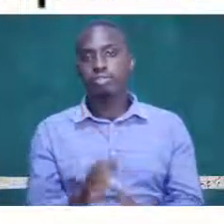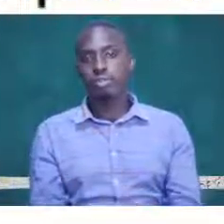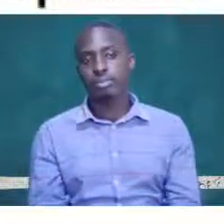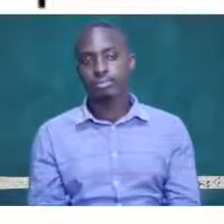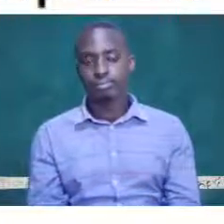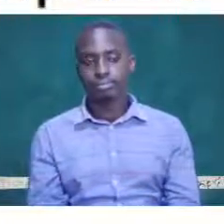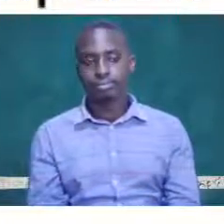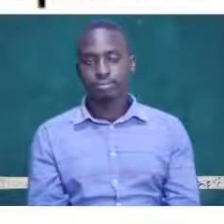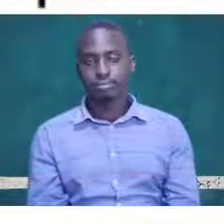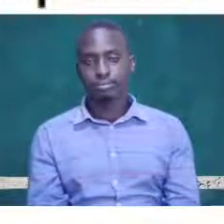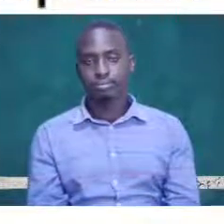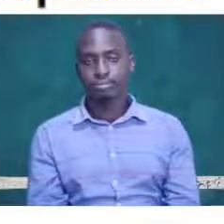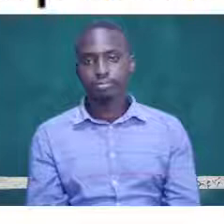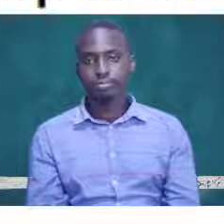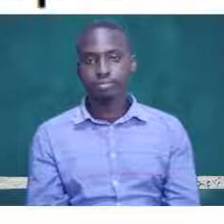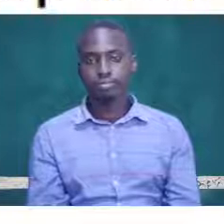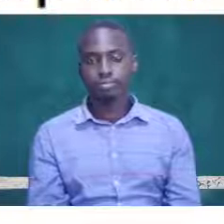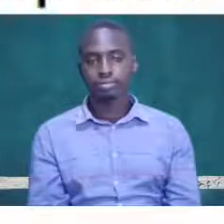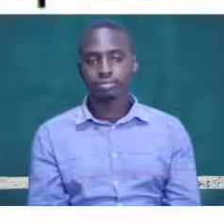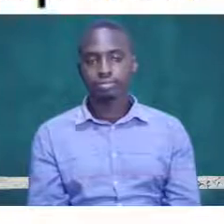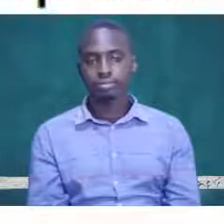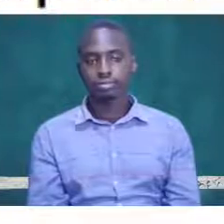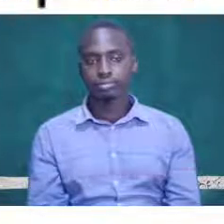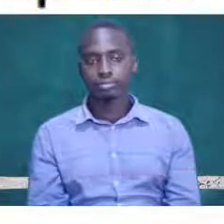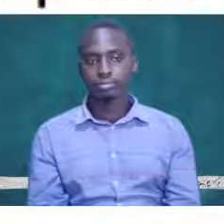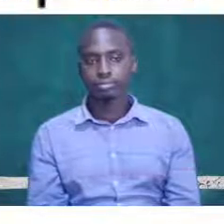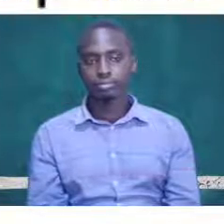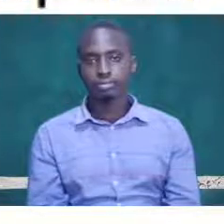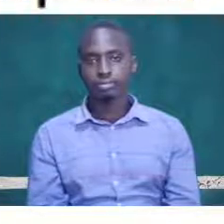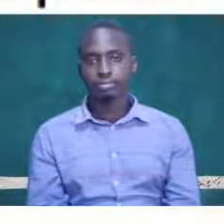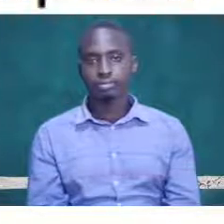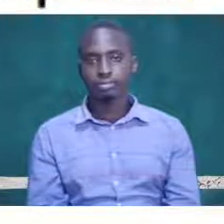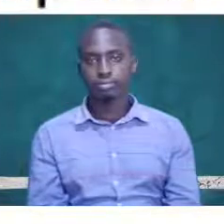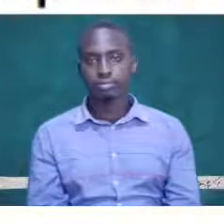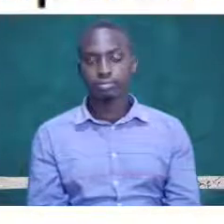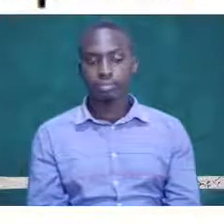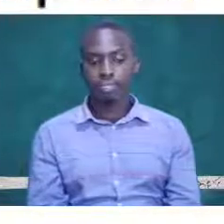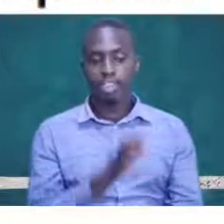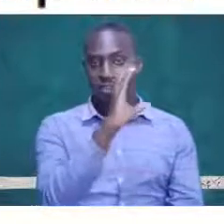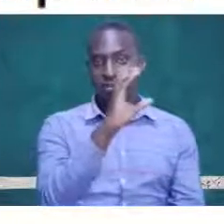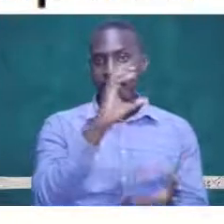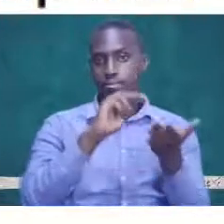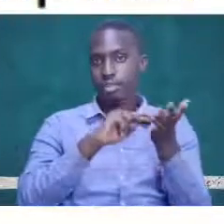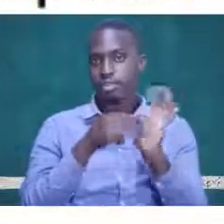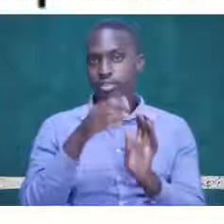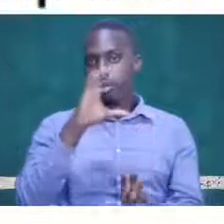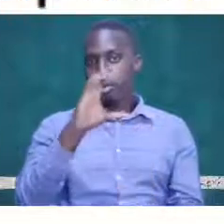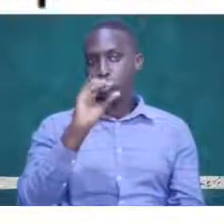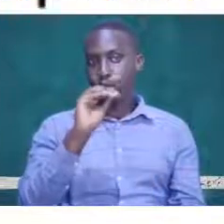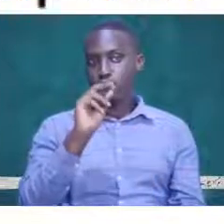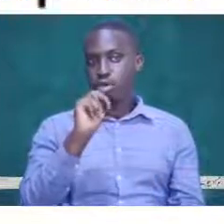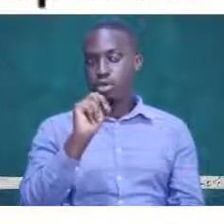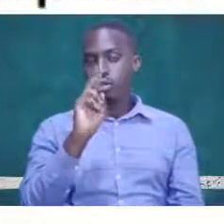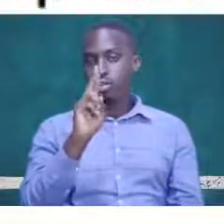divided by change in consumption. Divided by change in consumption. Divided